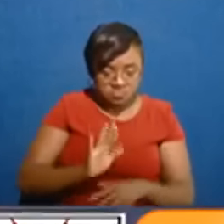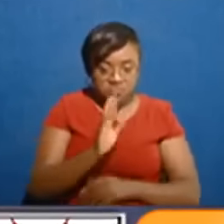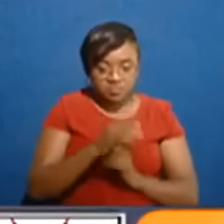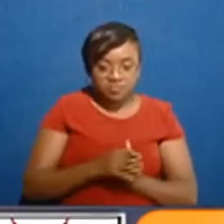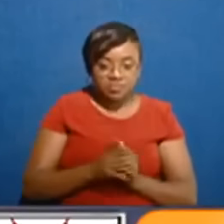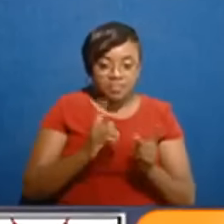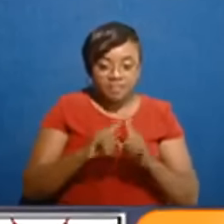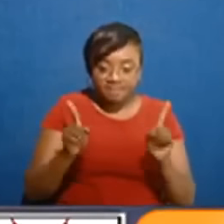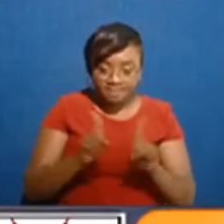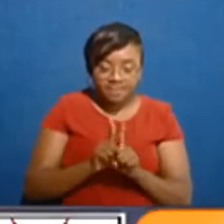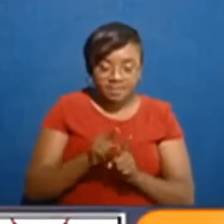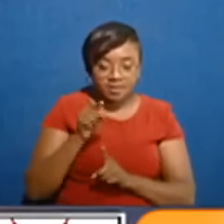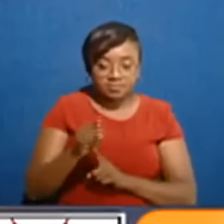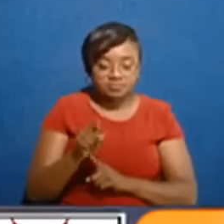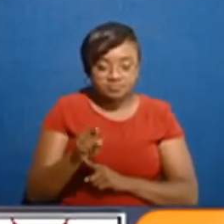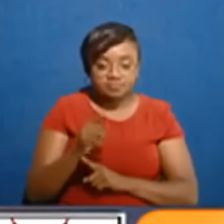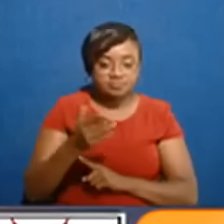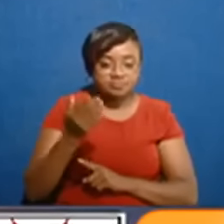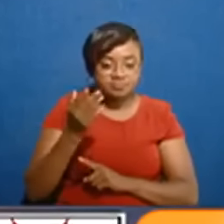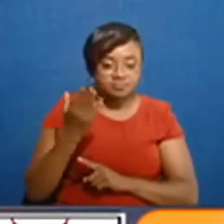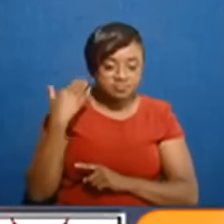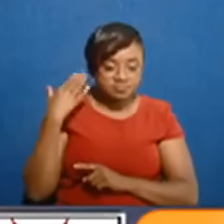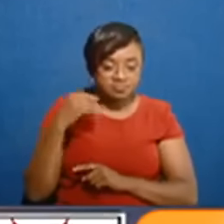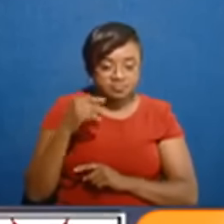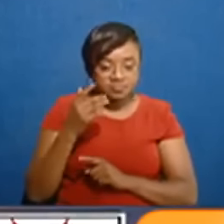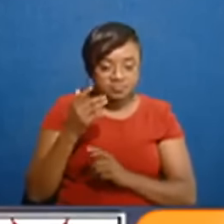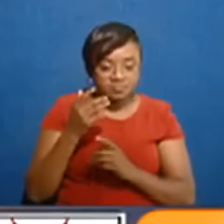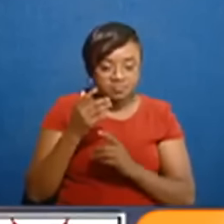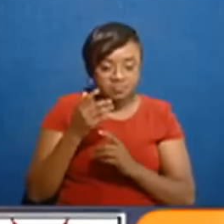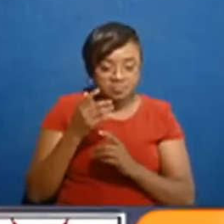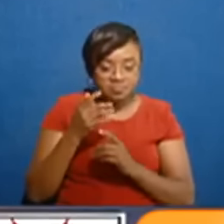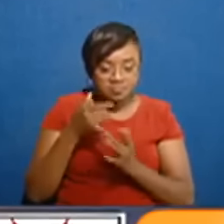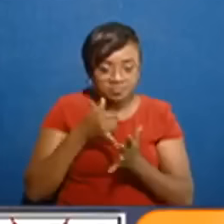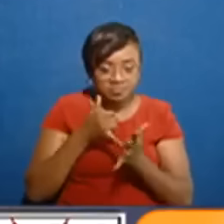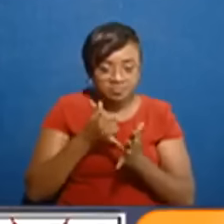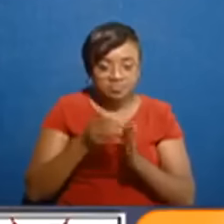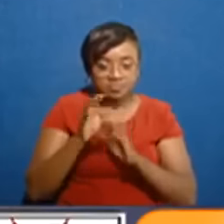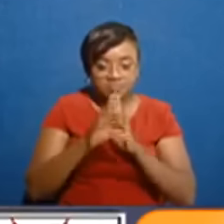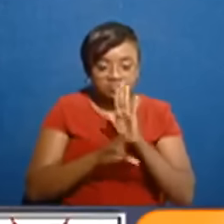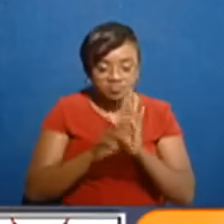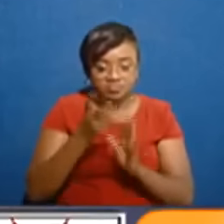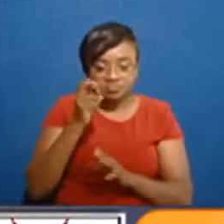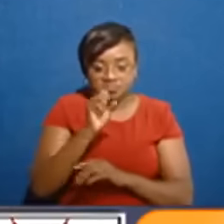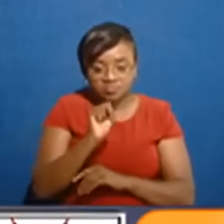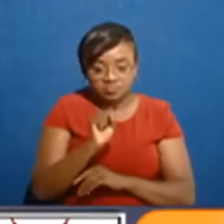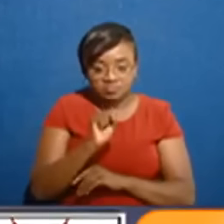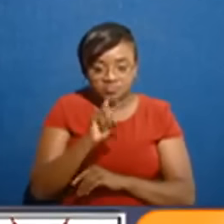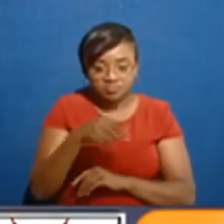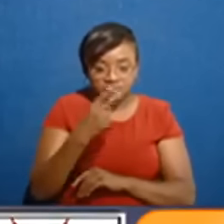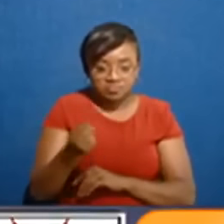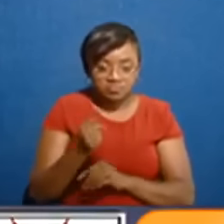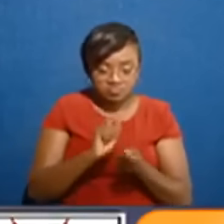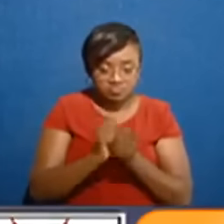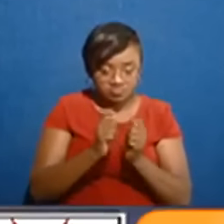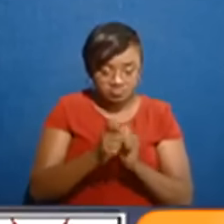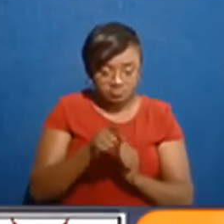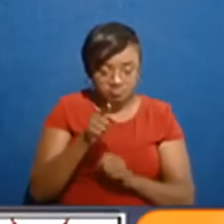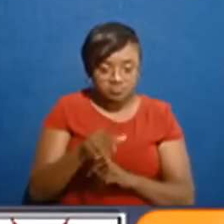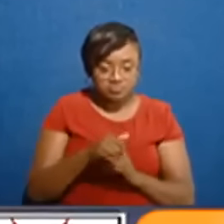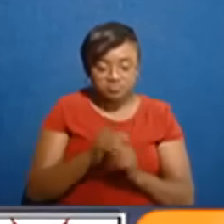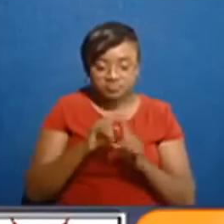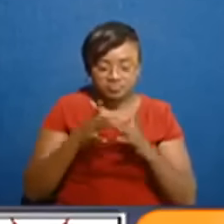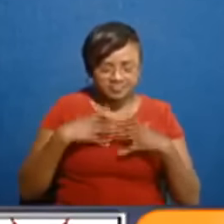like his predecessor, whose loss in the 2005 constitutional referendum was interpreted as a vote of no confidence